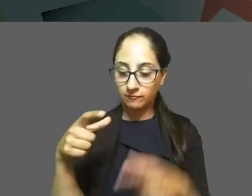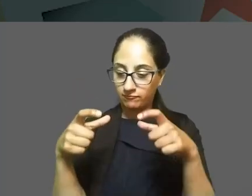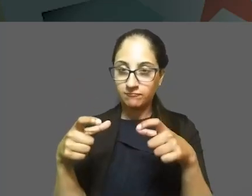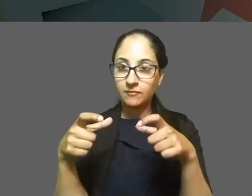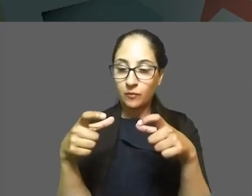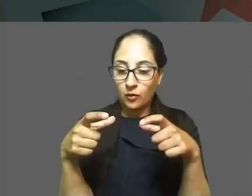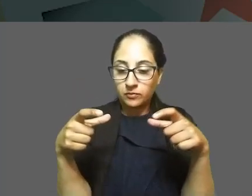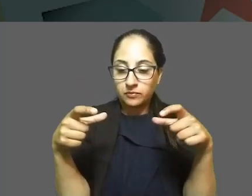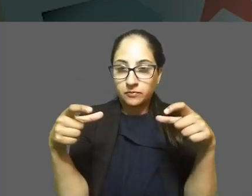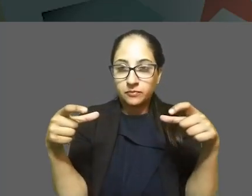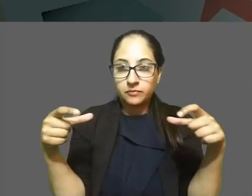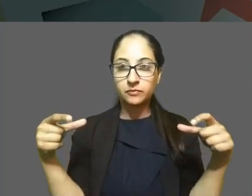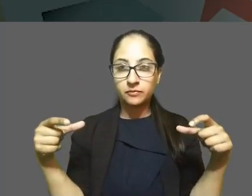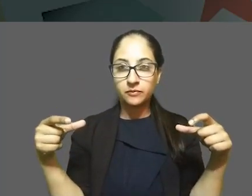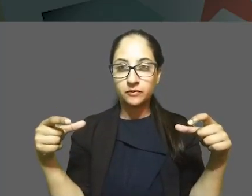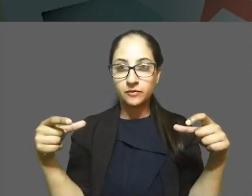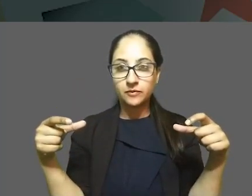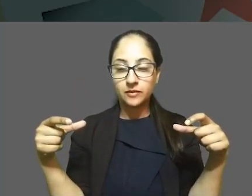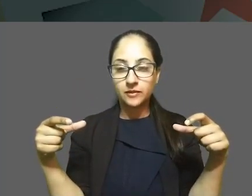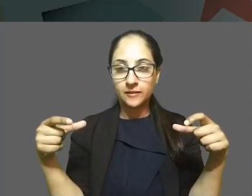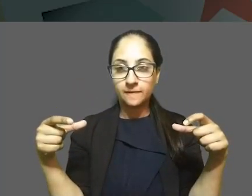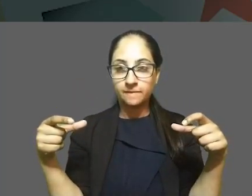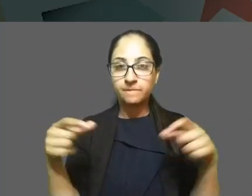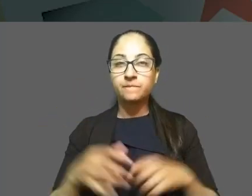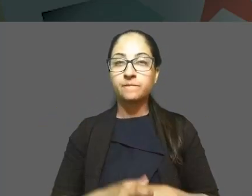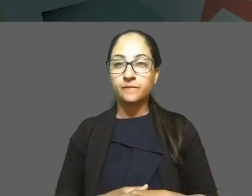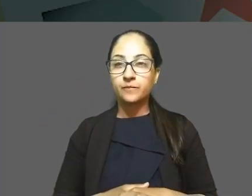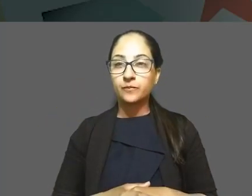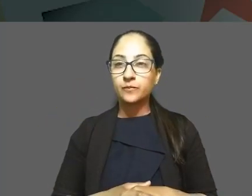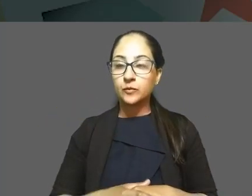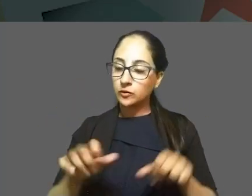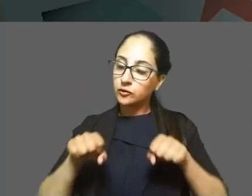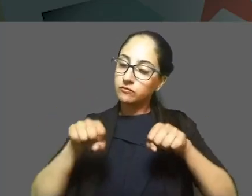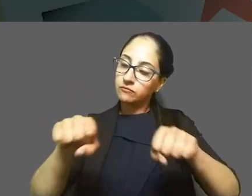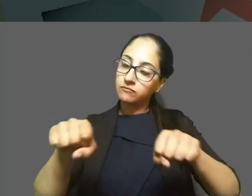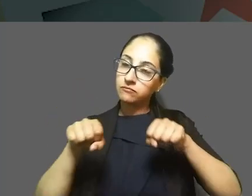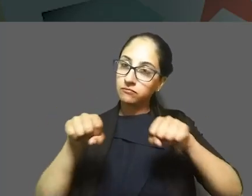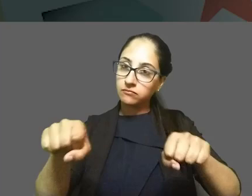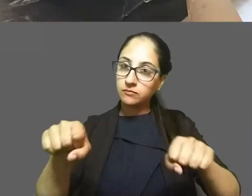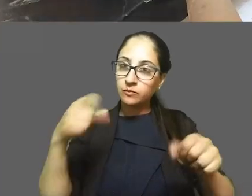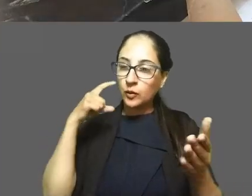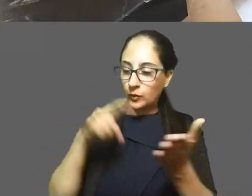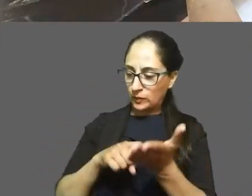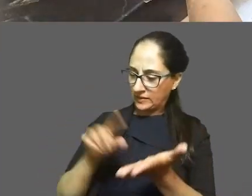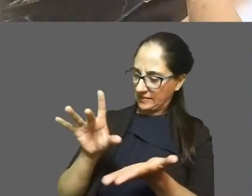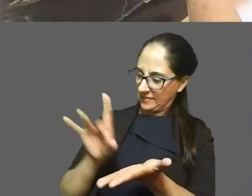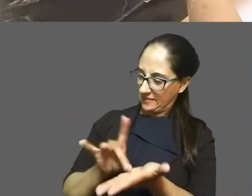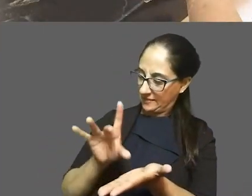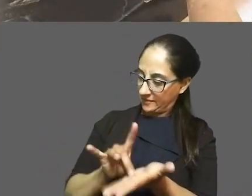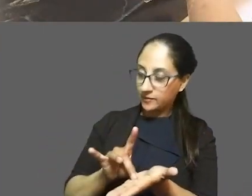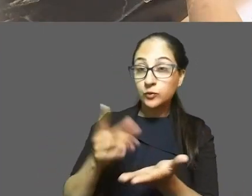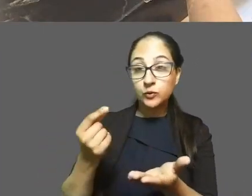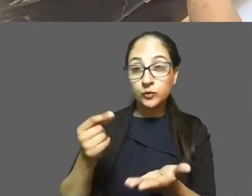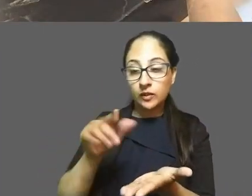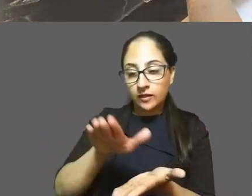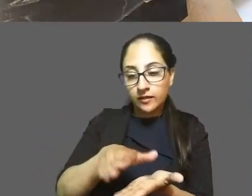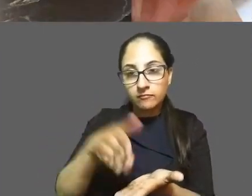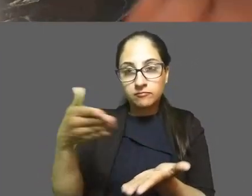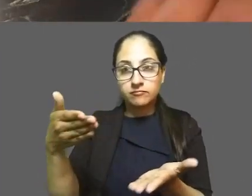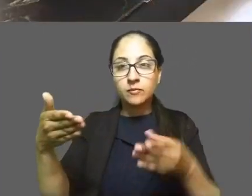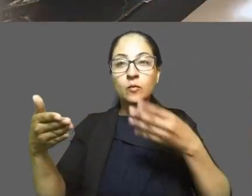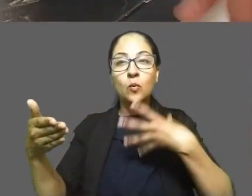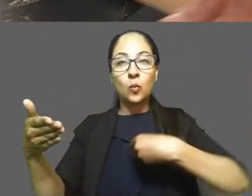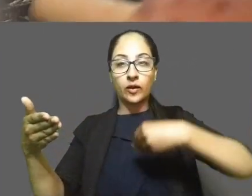oblong in nature. And if you feel like any of the dough is sticking, just